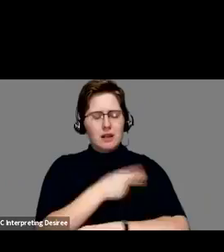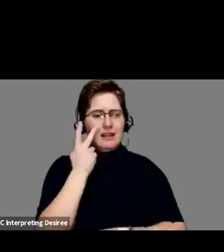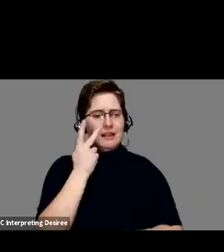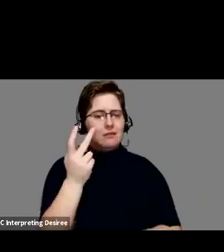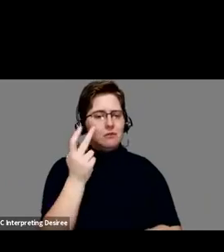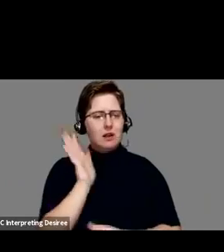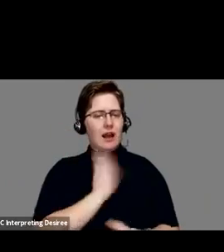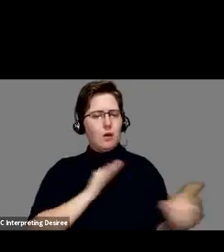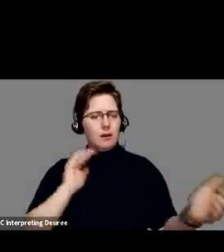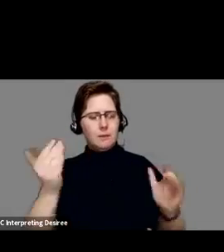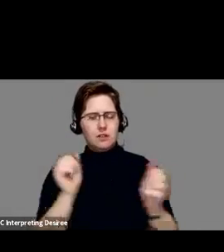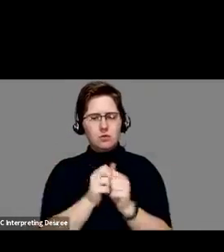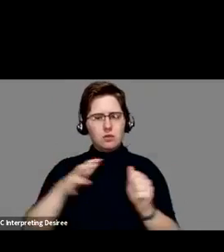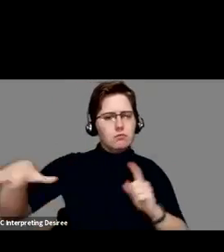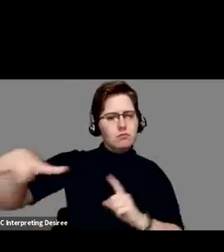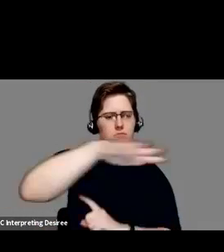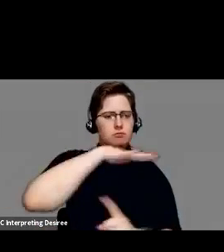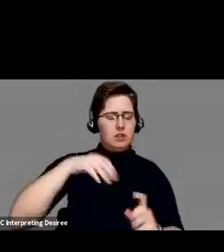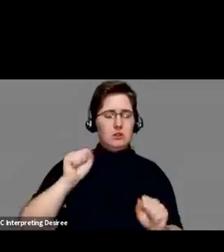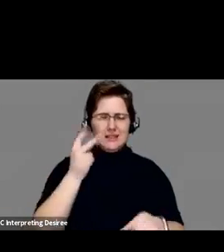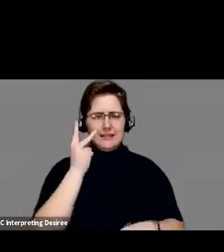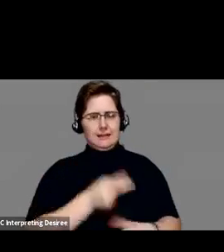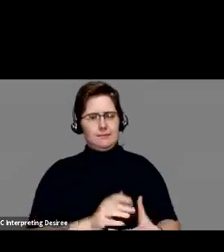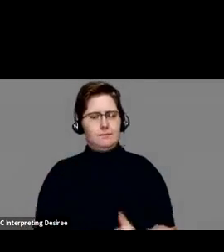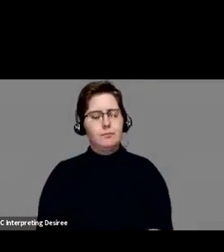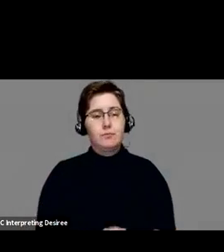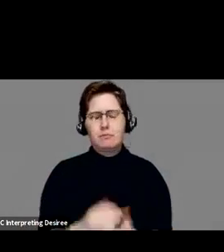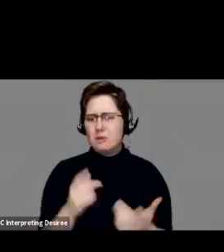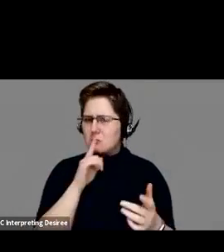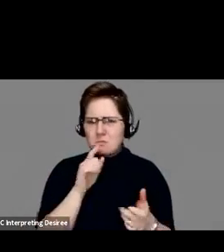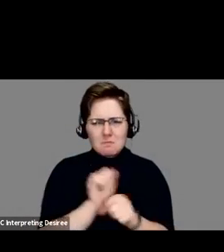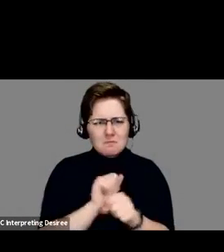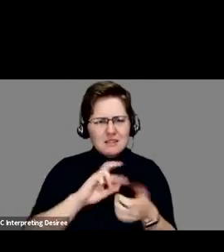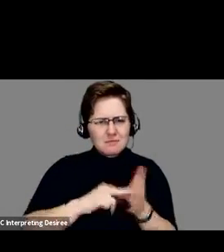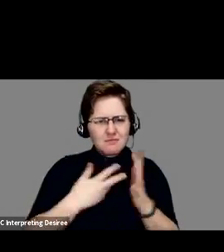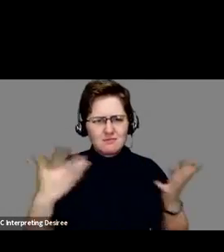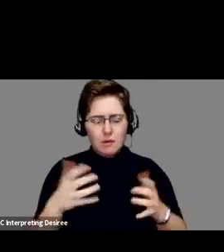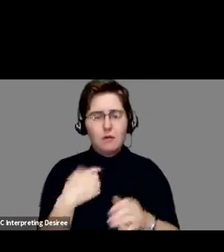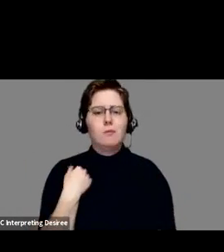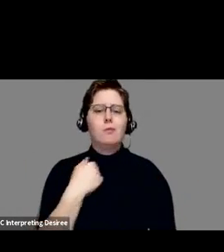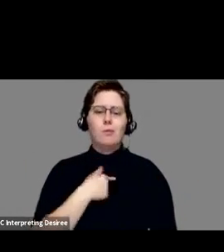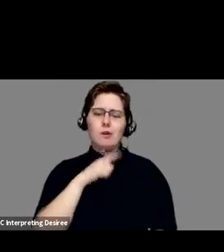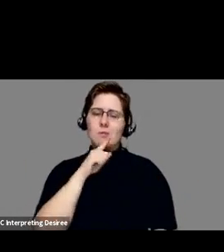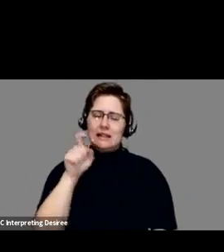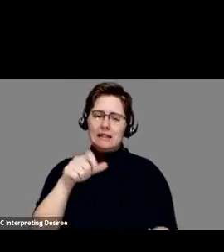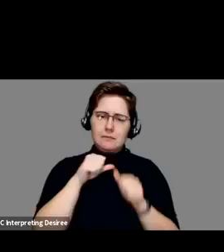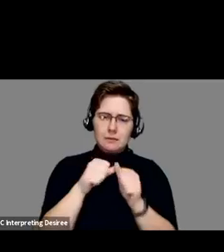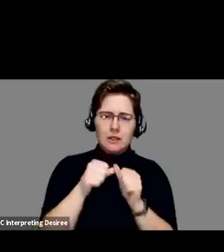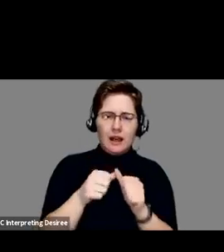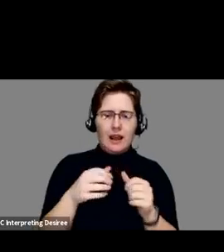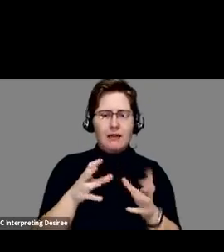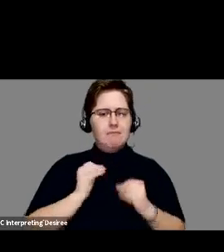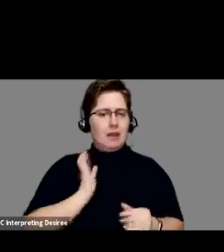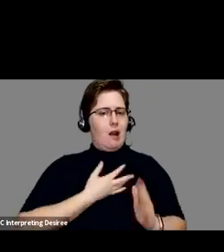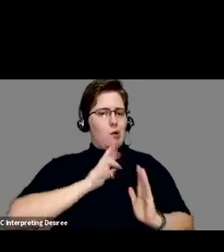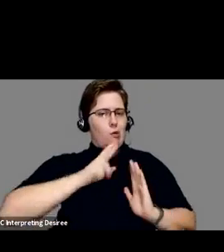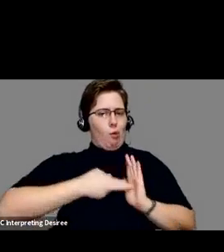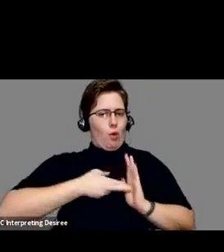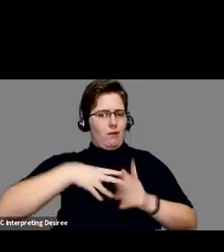comparisons. In the end, what this all means is that we need to continue to play a role